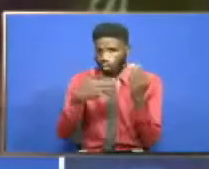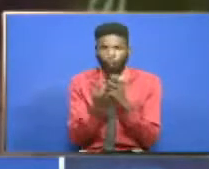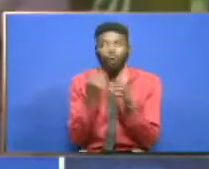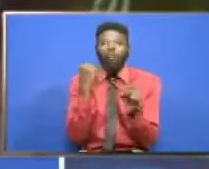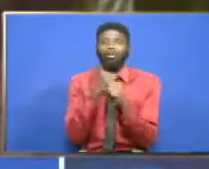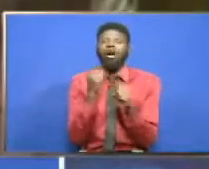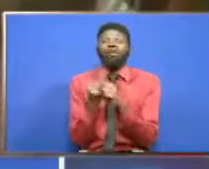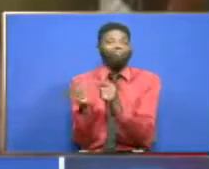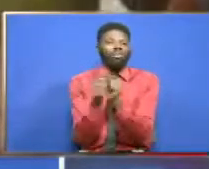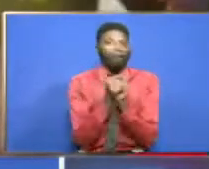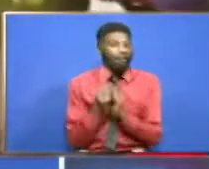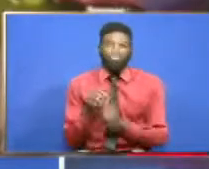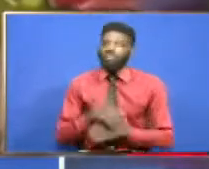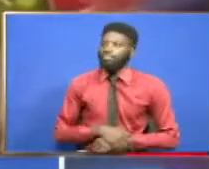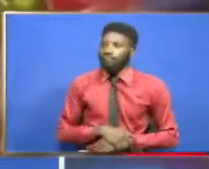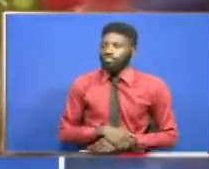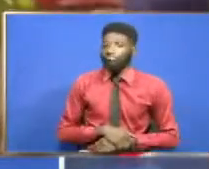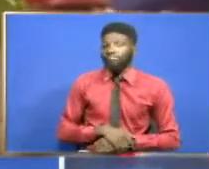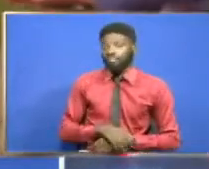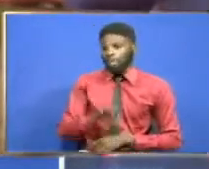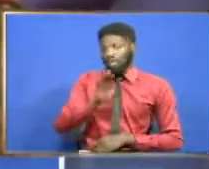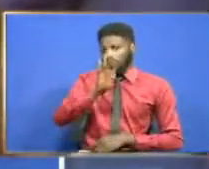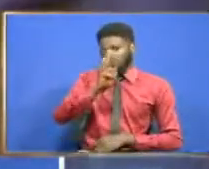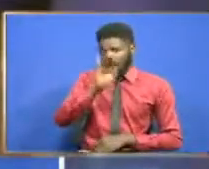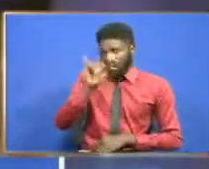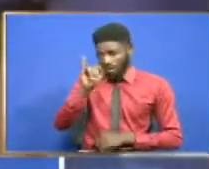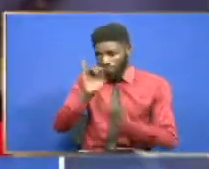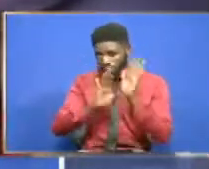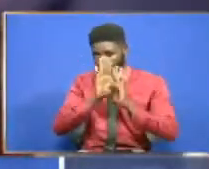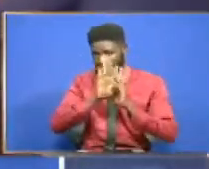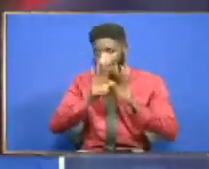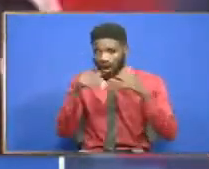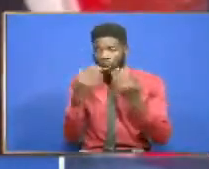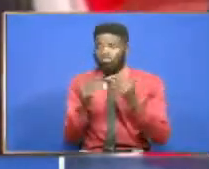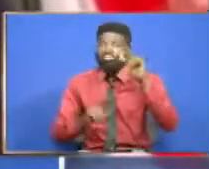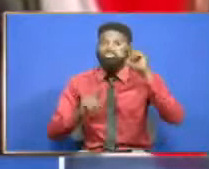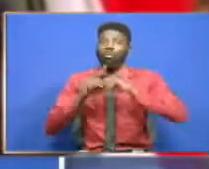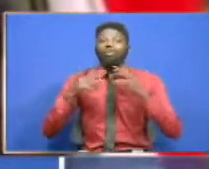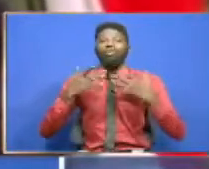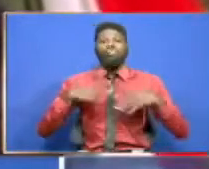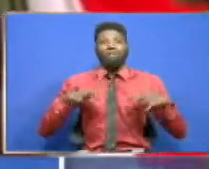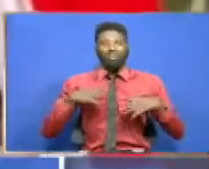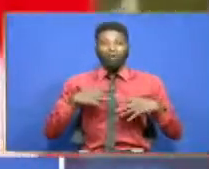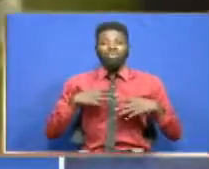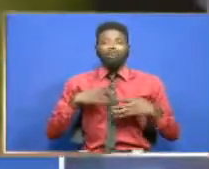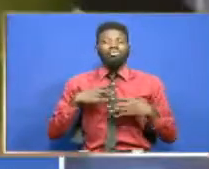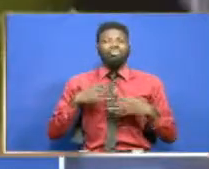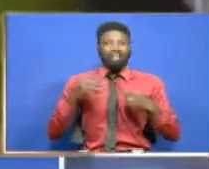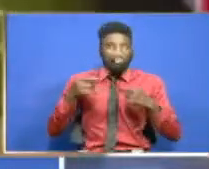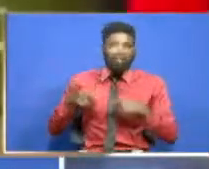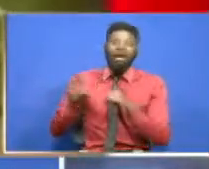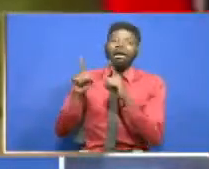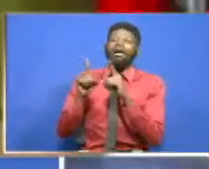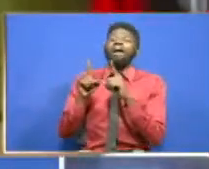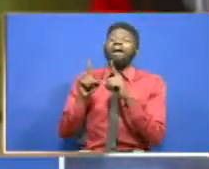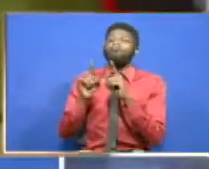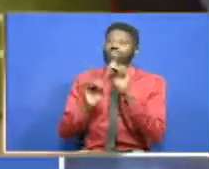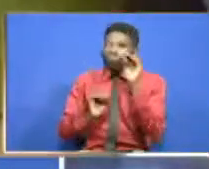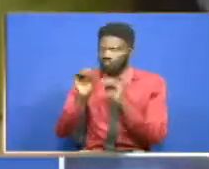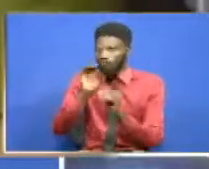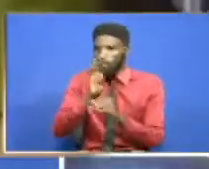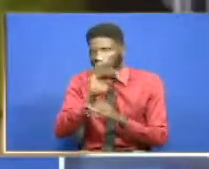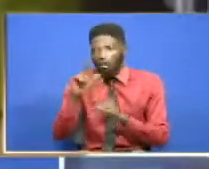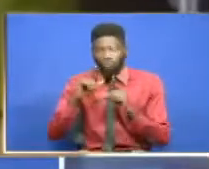The latest developments on the divisions of the bill have triggered reactions from some of those who midwifed the bill, who now claim